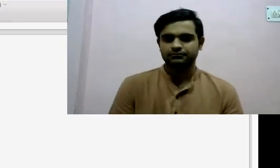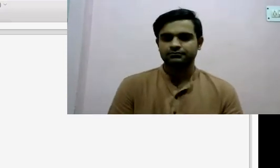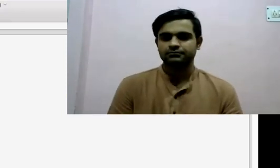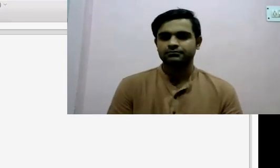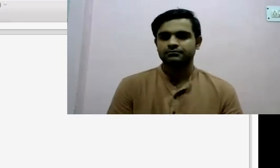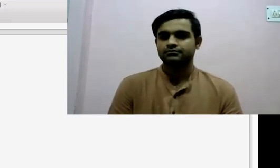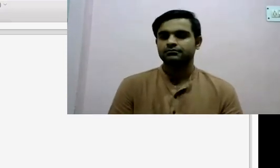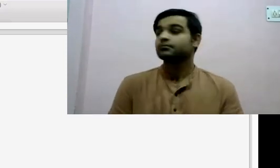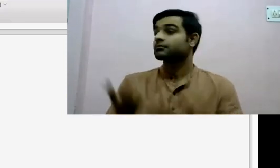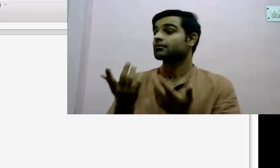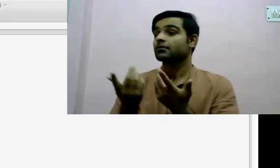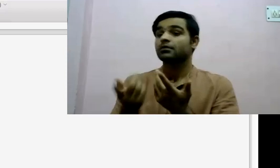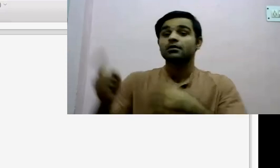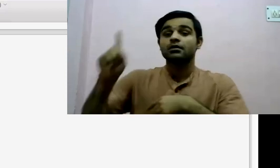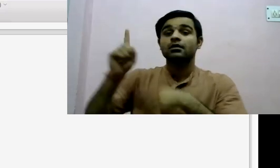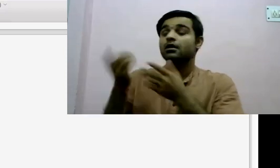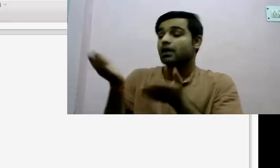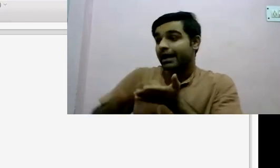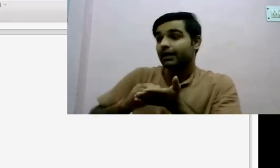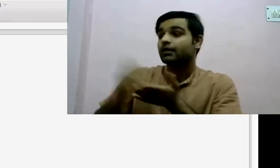How many days in hospital again?